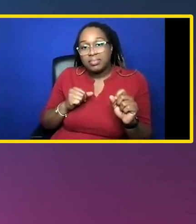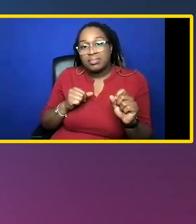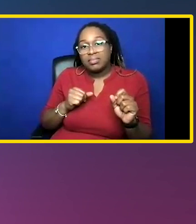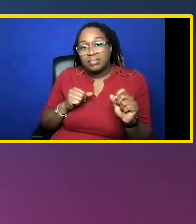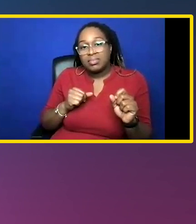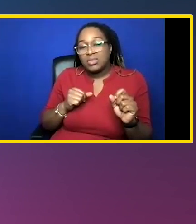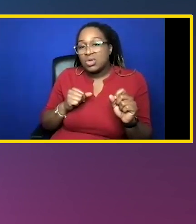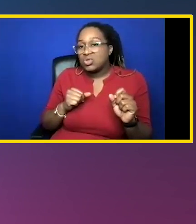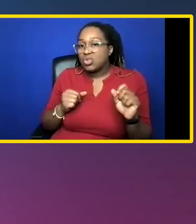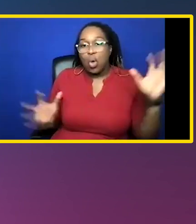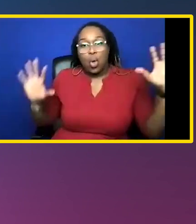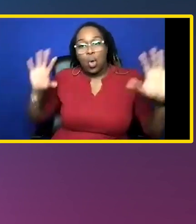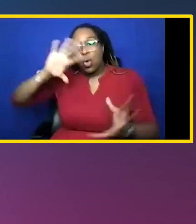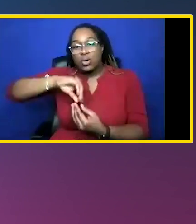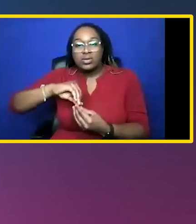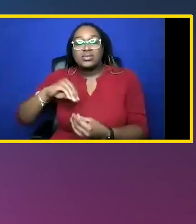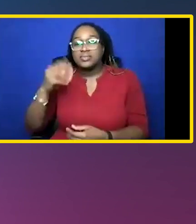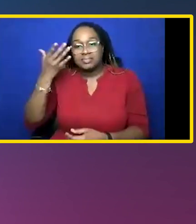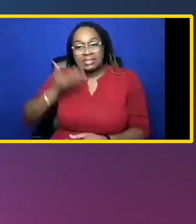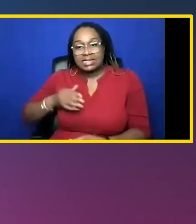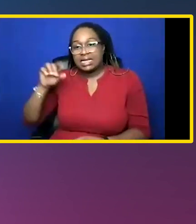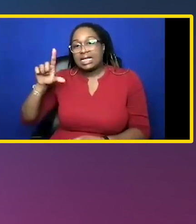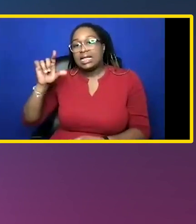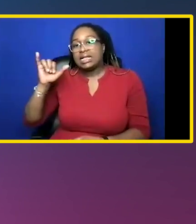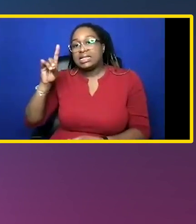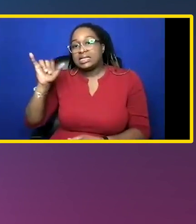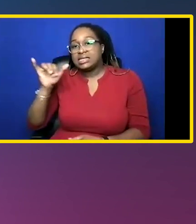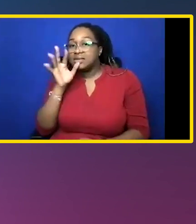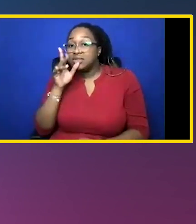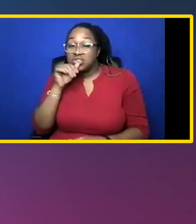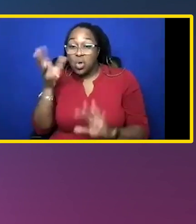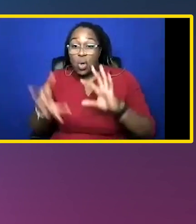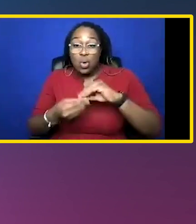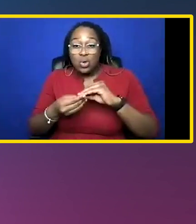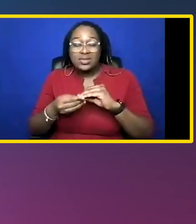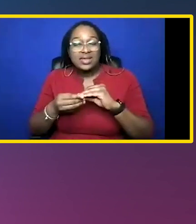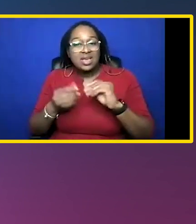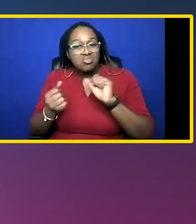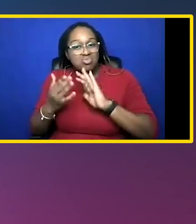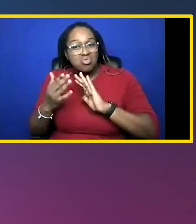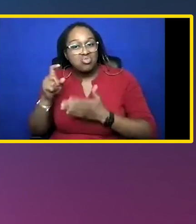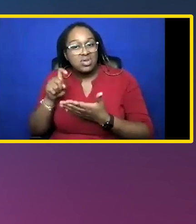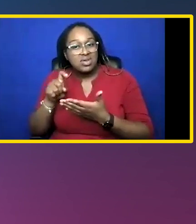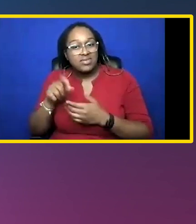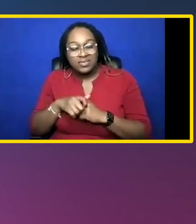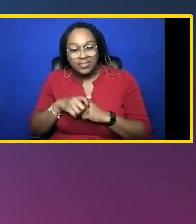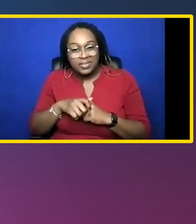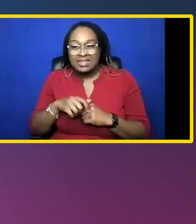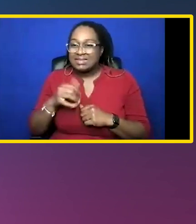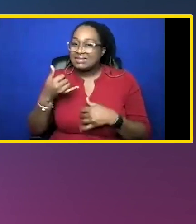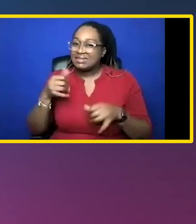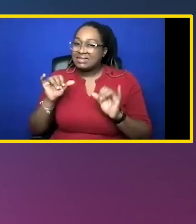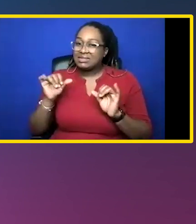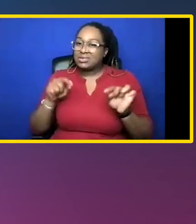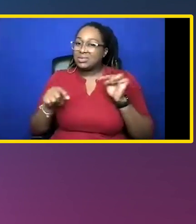a holistic, this is Lindsey, a holistic approach that we would have to take. And yet I find myself